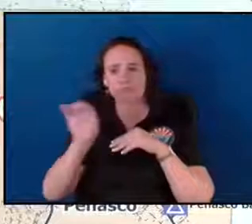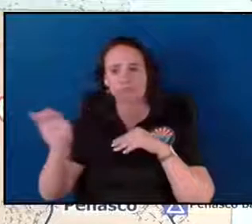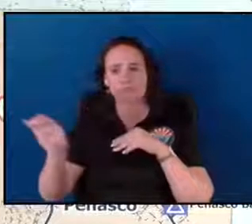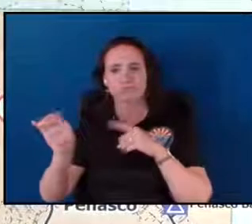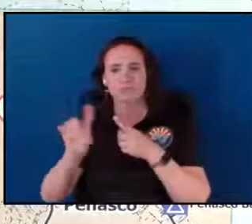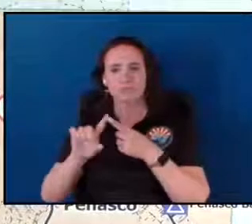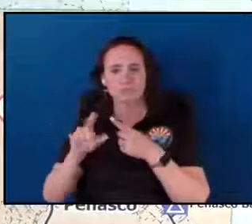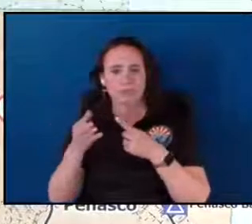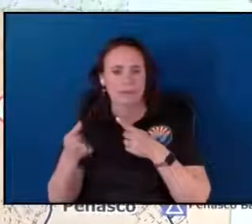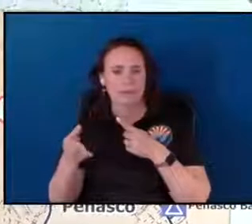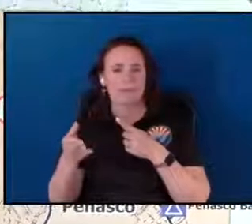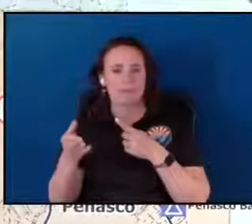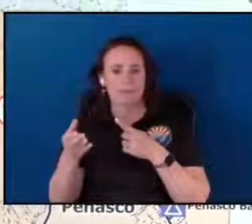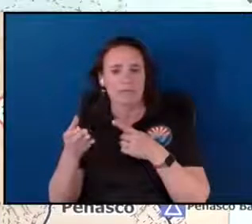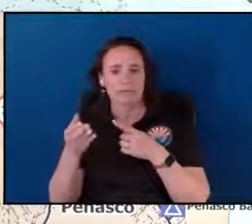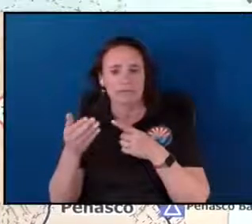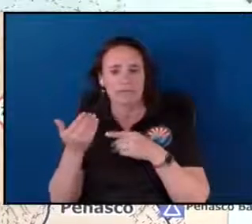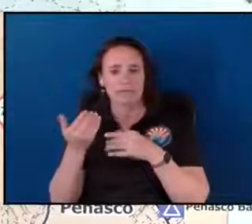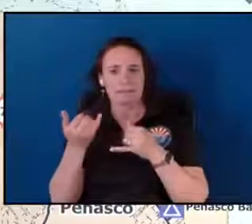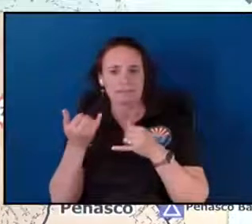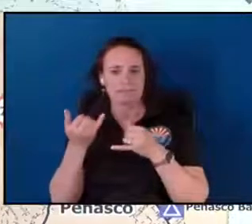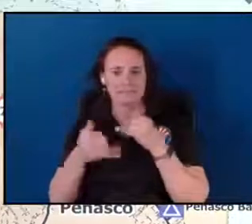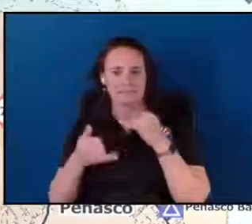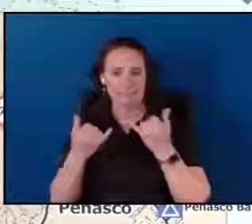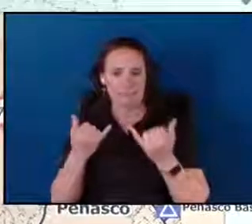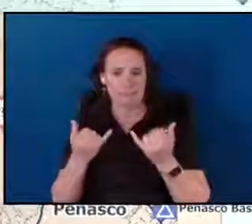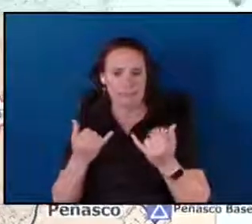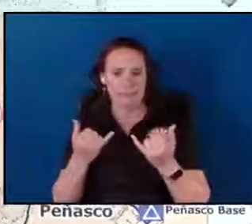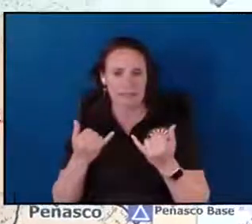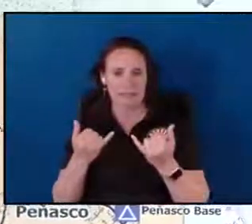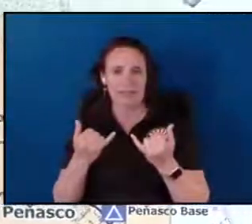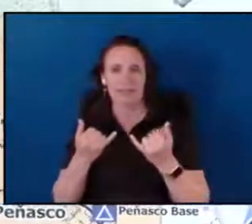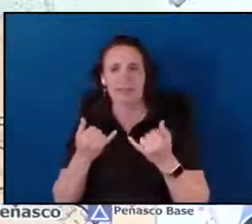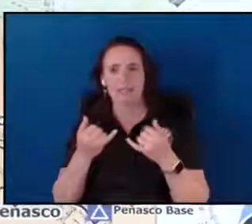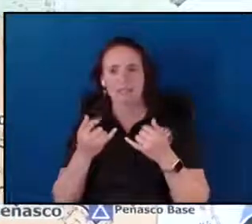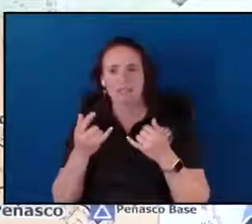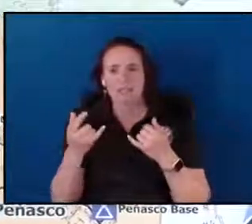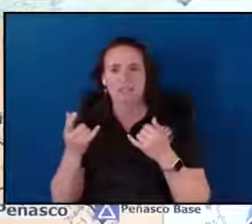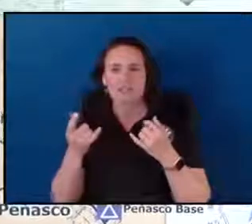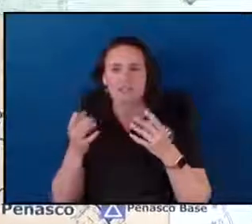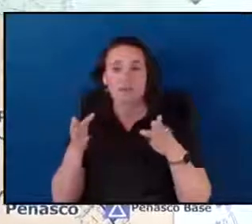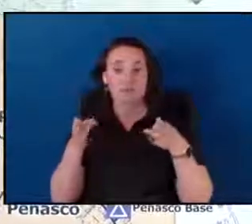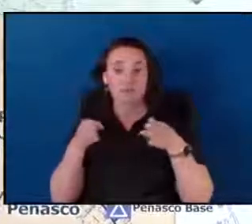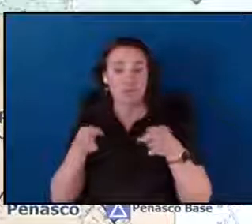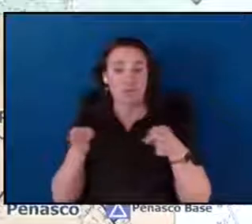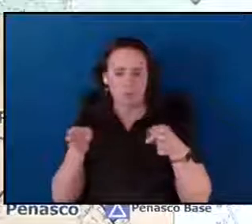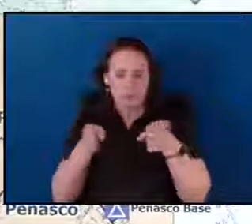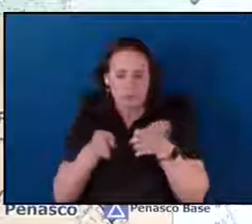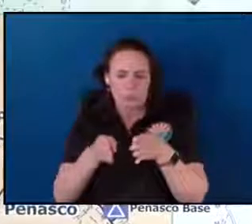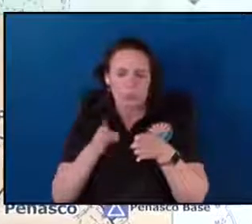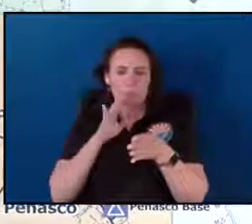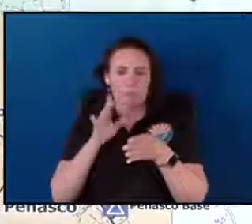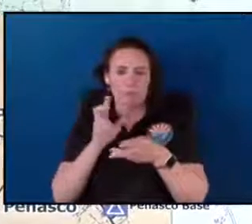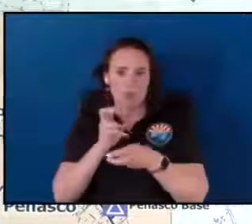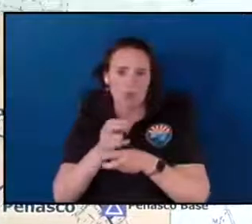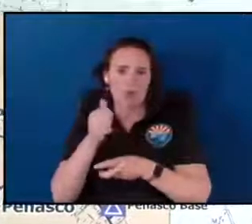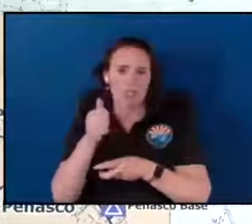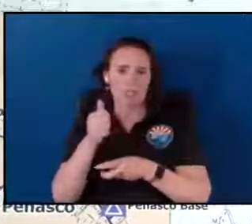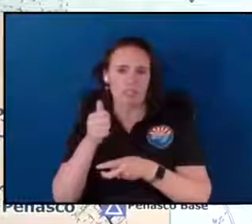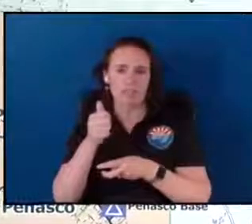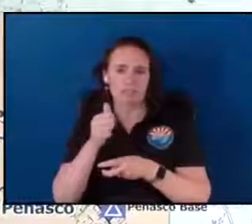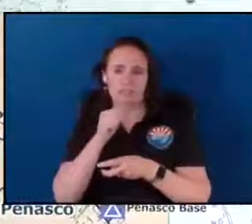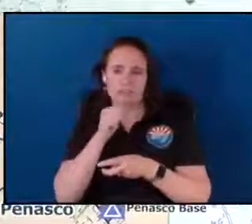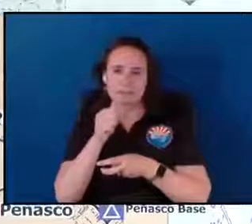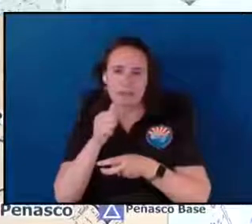night. Road gets narrower. It's going to be a little bit more difficult going forward. So I doubt we'll see that speed of